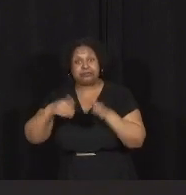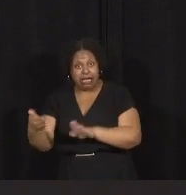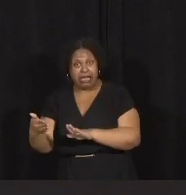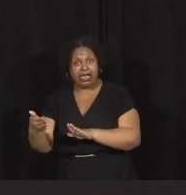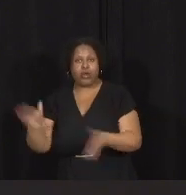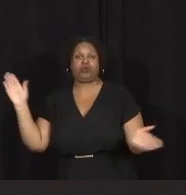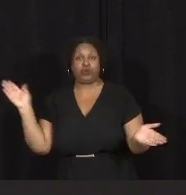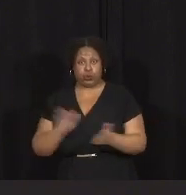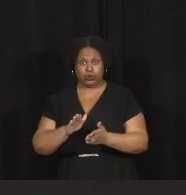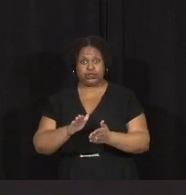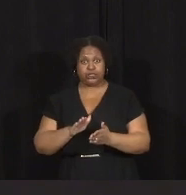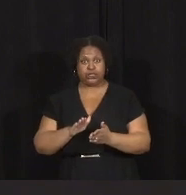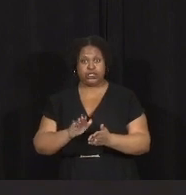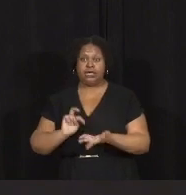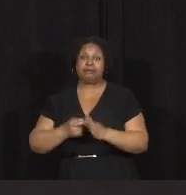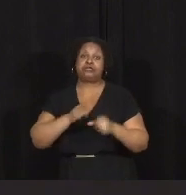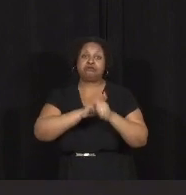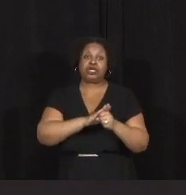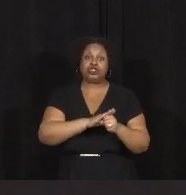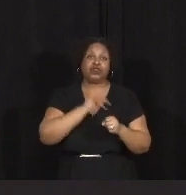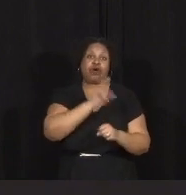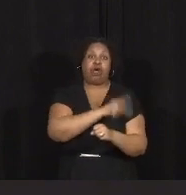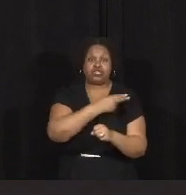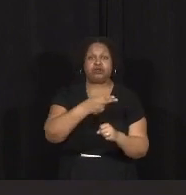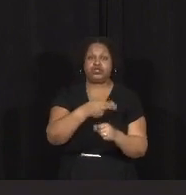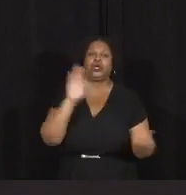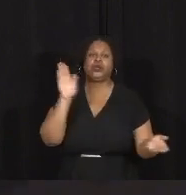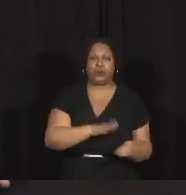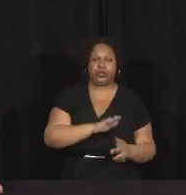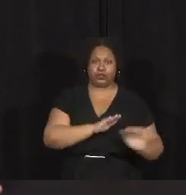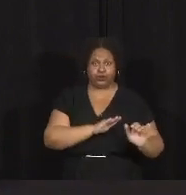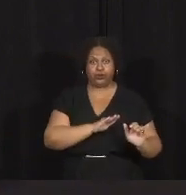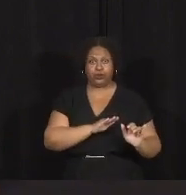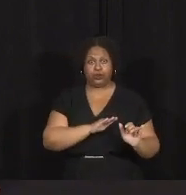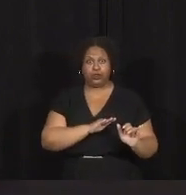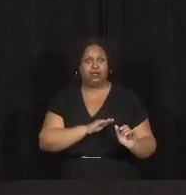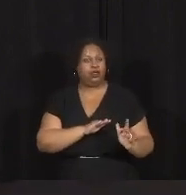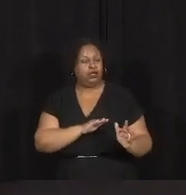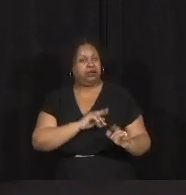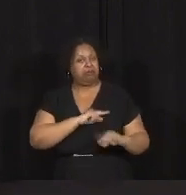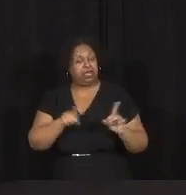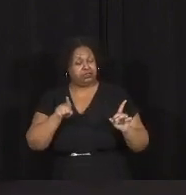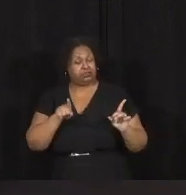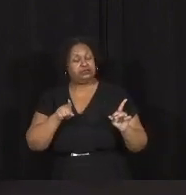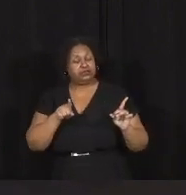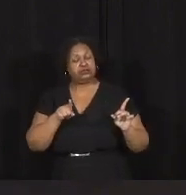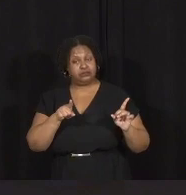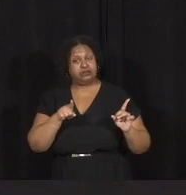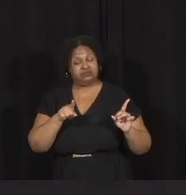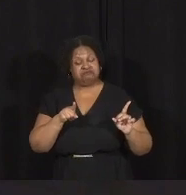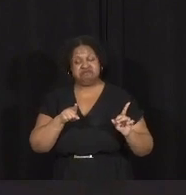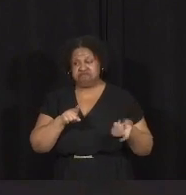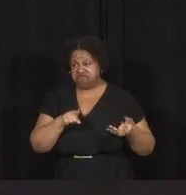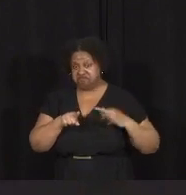is that it not only does those two good things, but it does allow the potential, if you actually completely suppress the